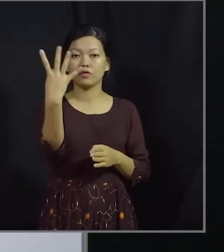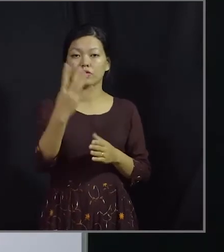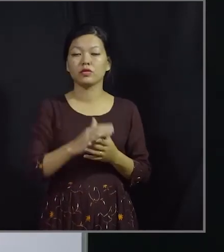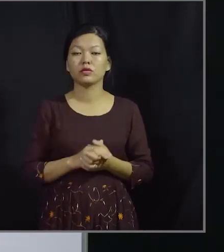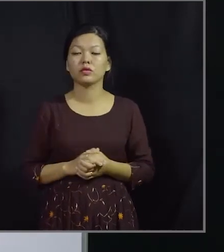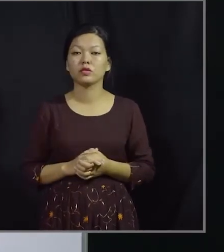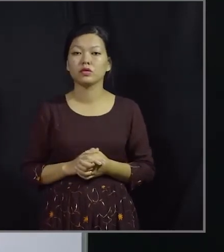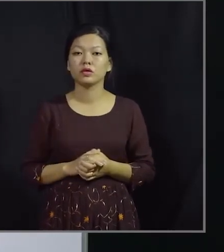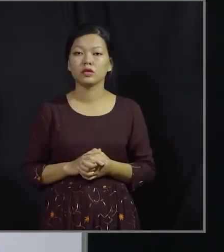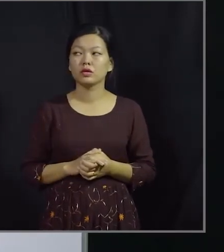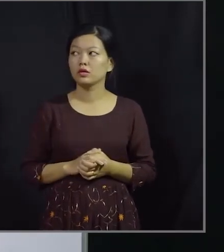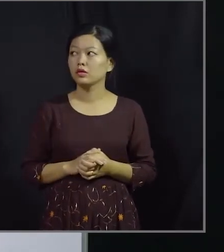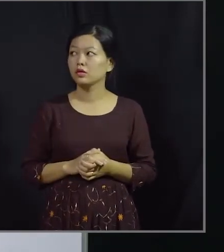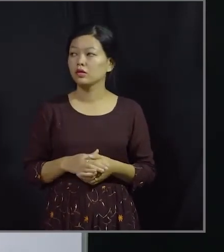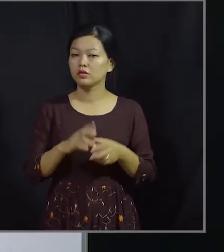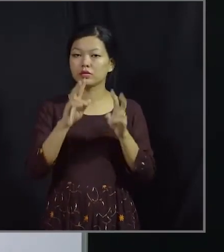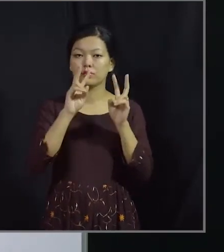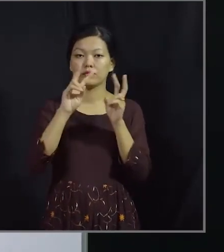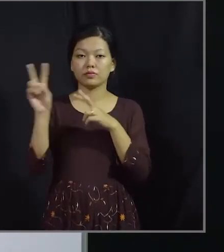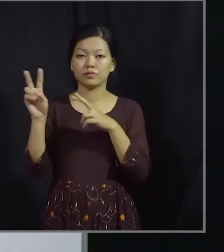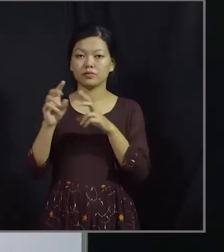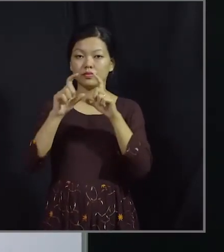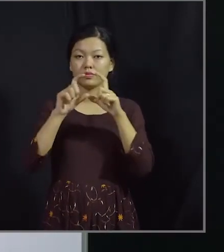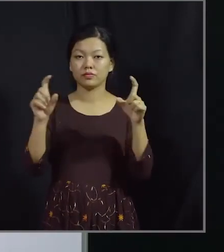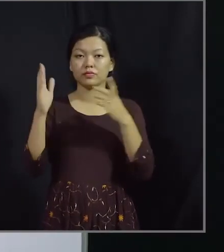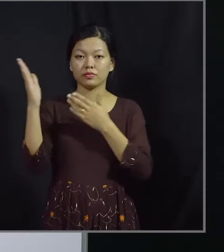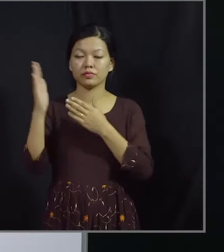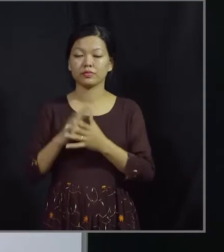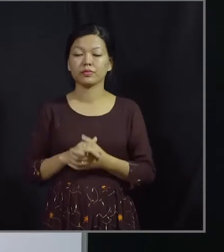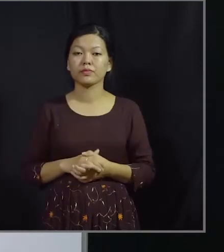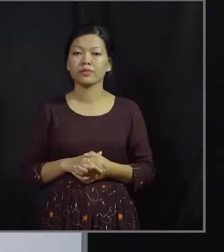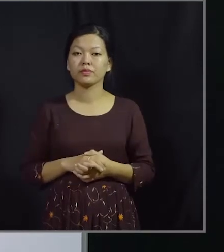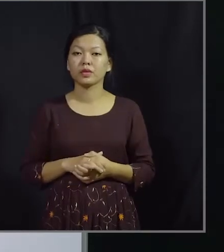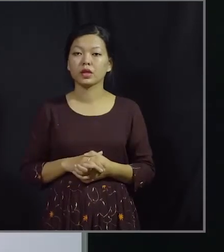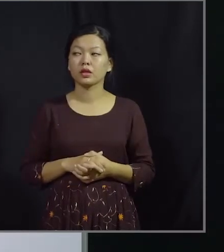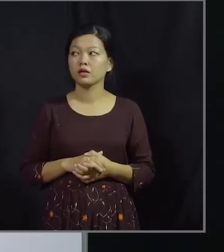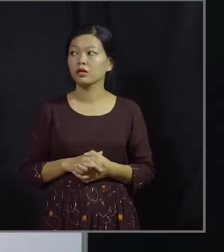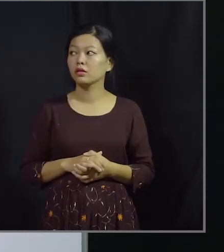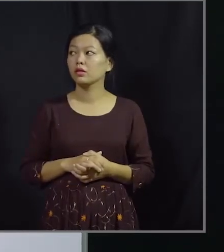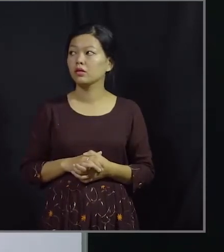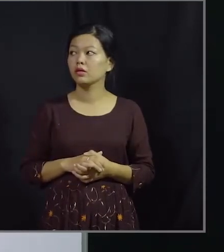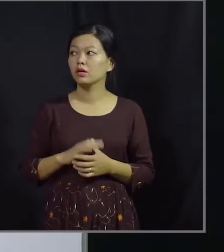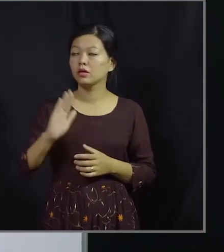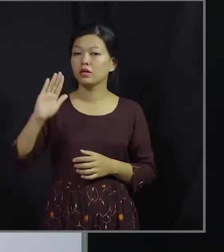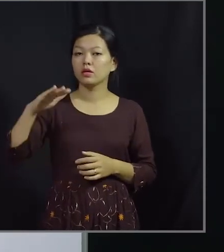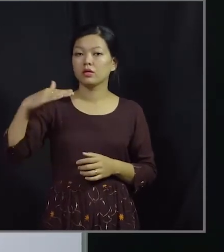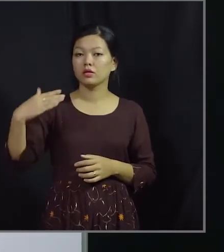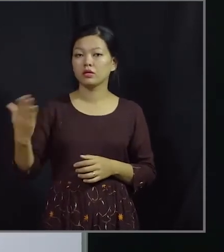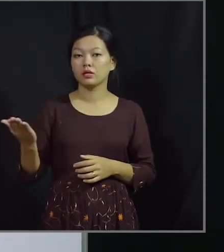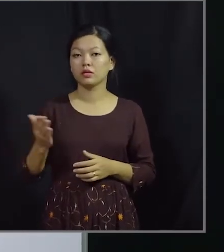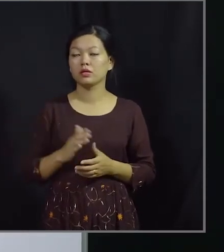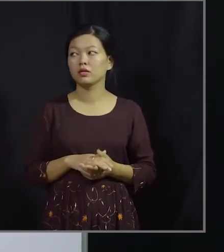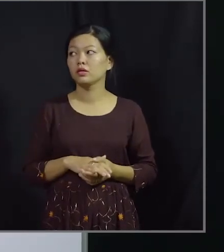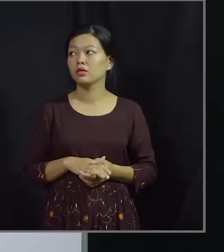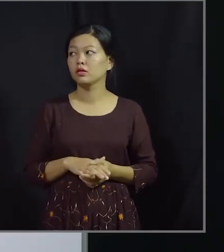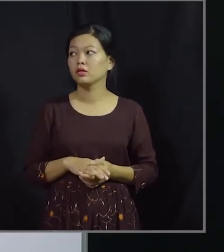and debtor and debit and credit. So on the credit side, we have